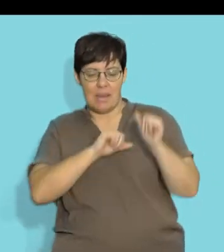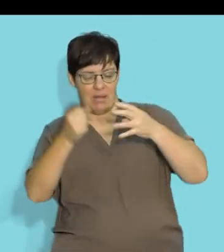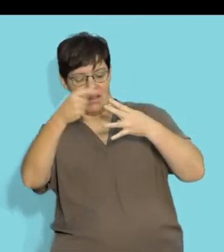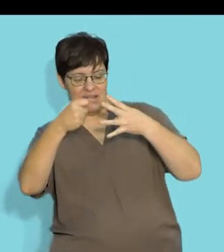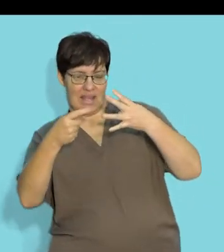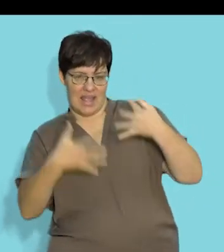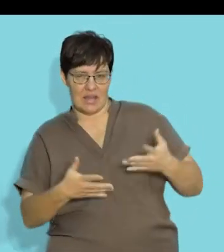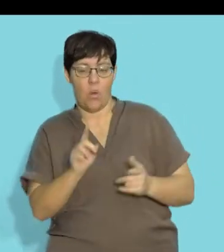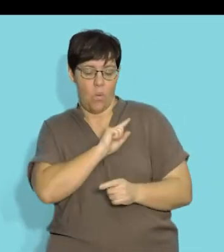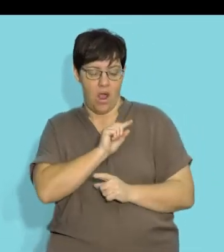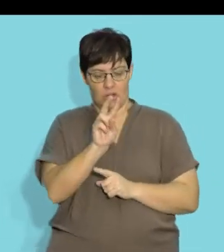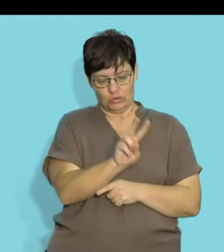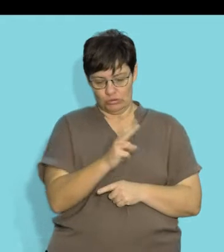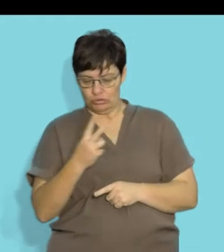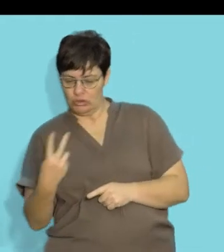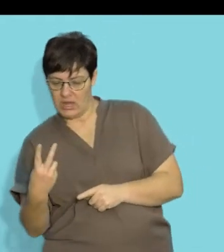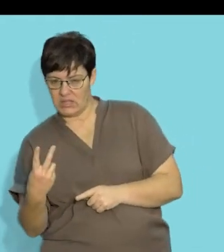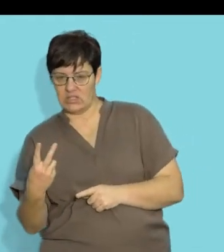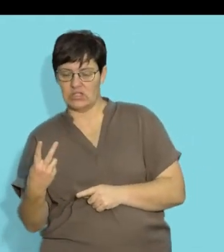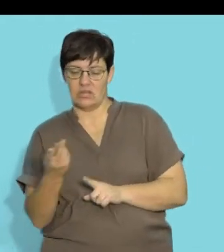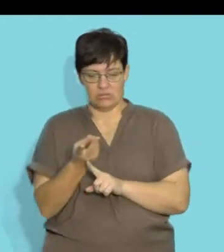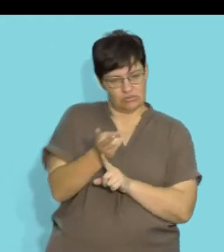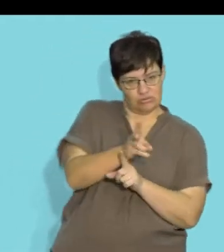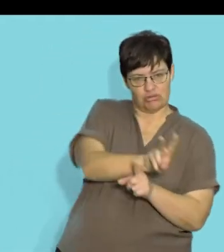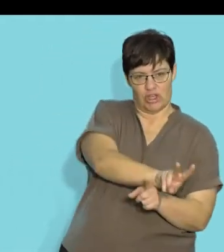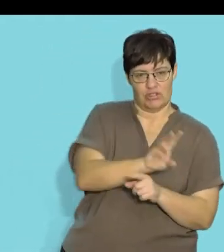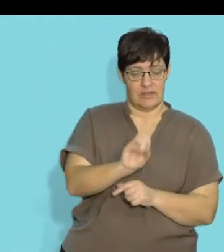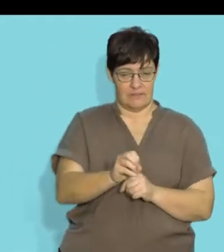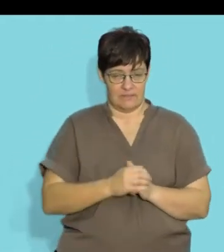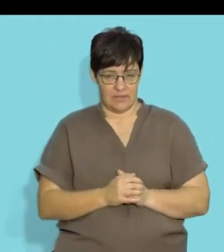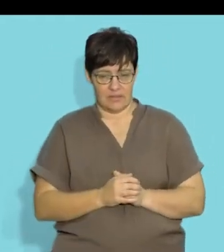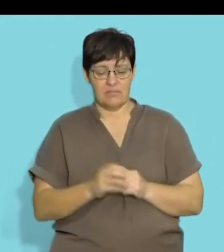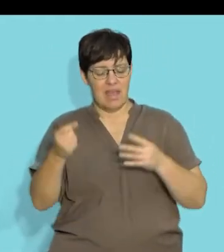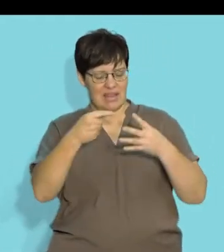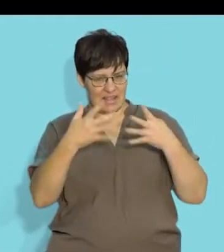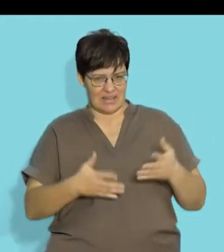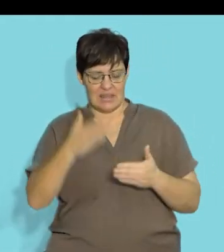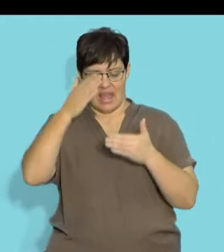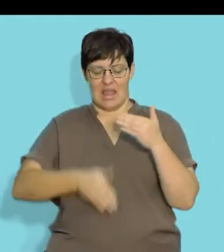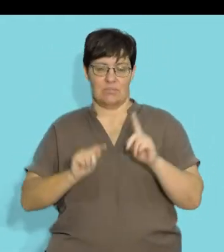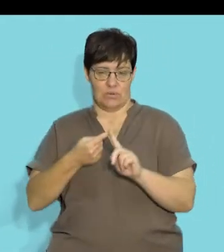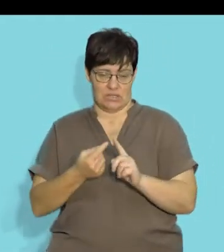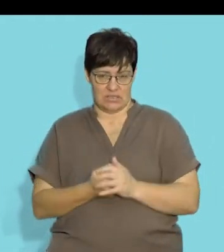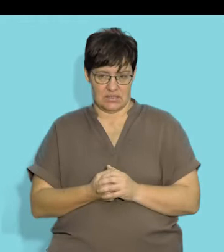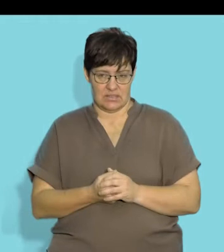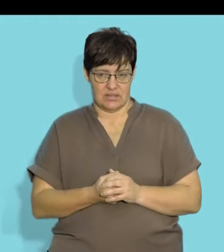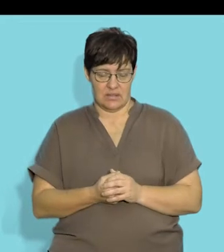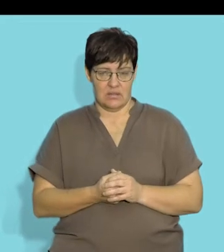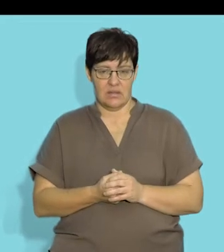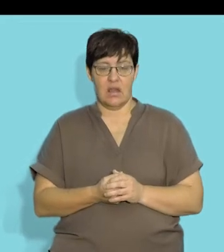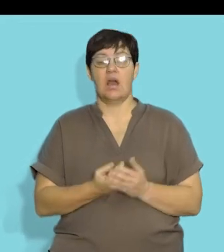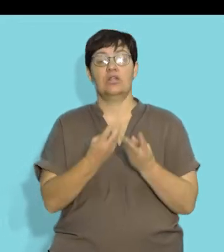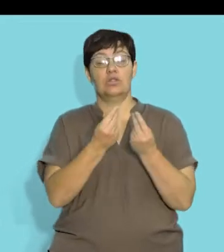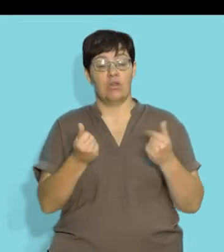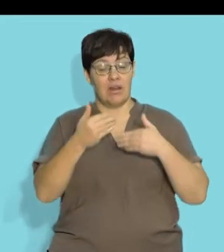indicators which have a color change, okay? So this has to do with the indicators, the end point, okay, where